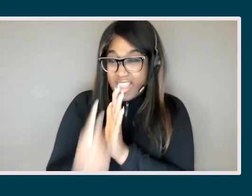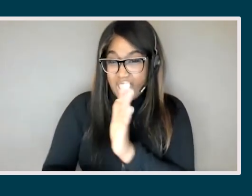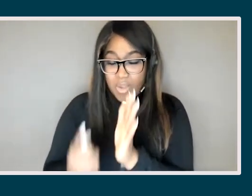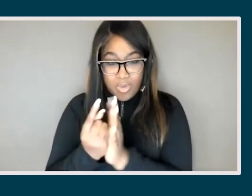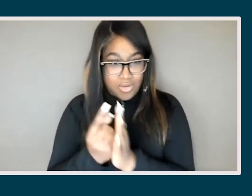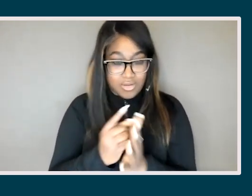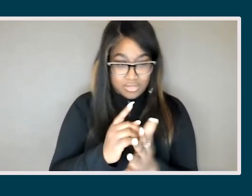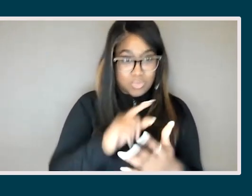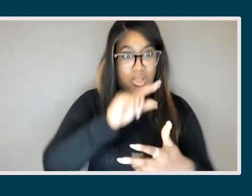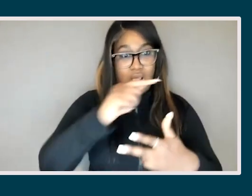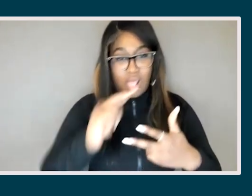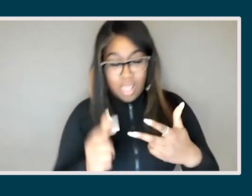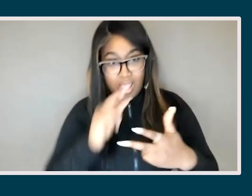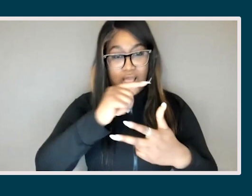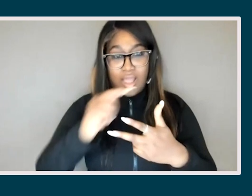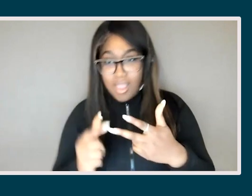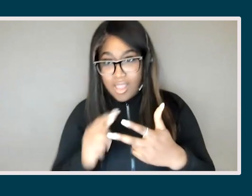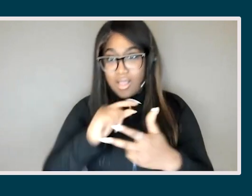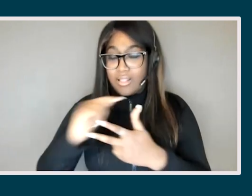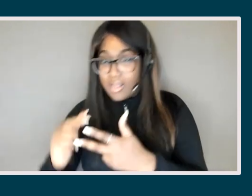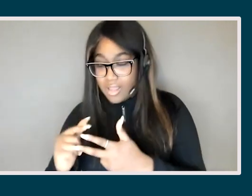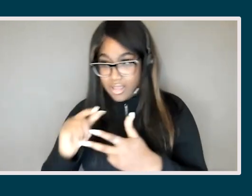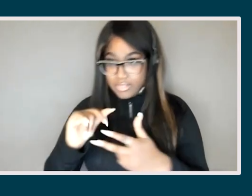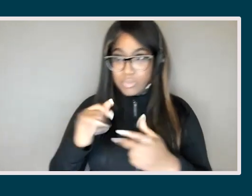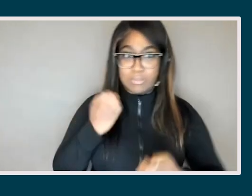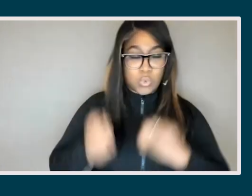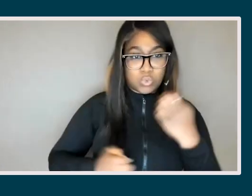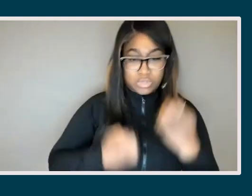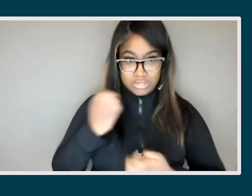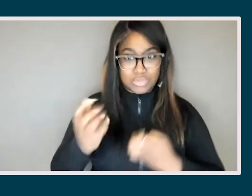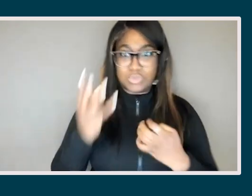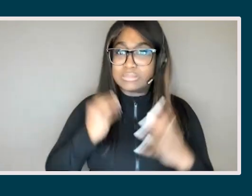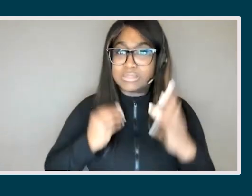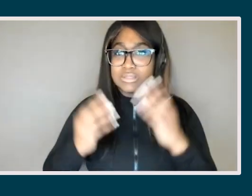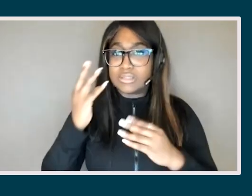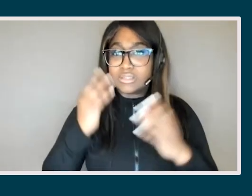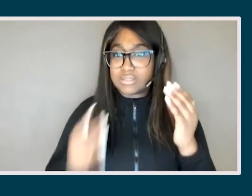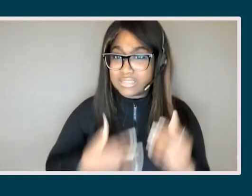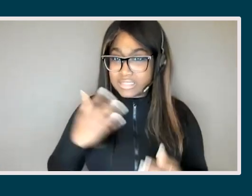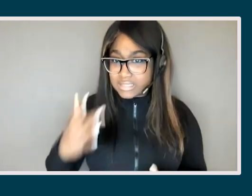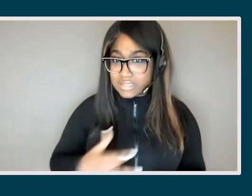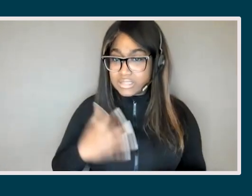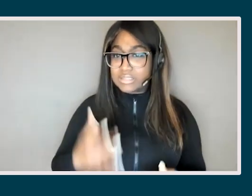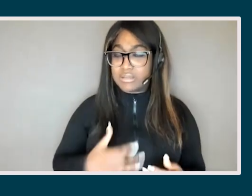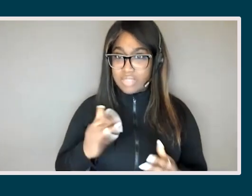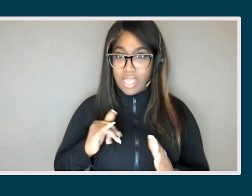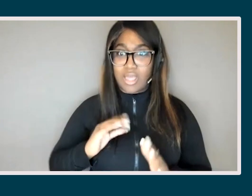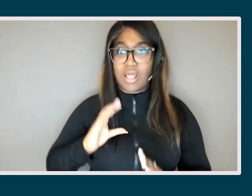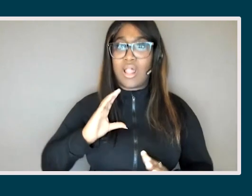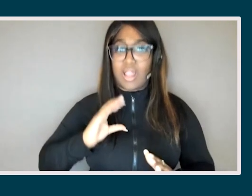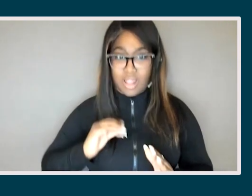through all of those emotions. I would also say I don't, I